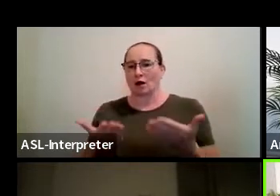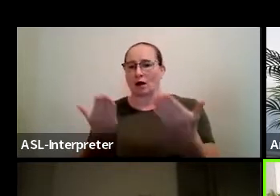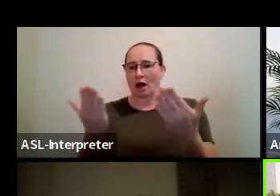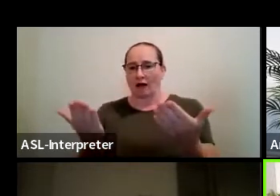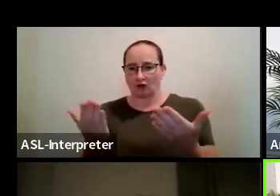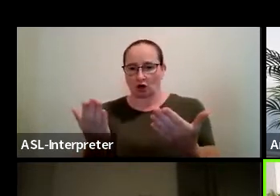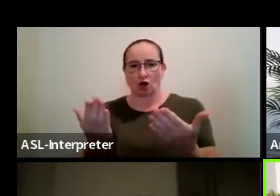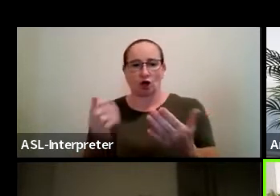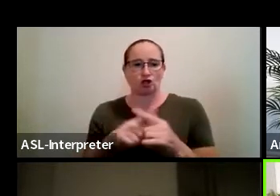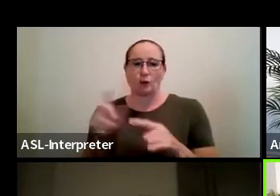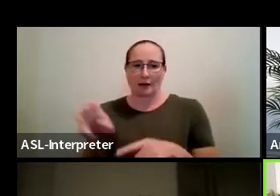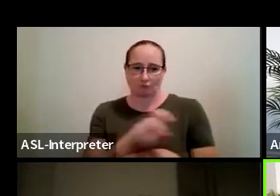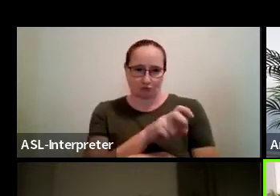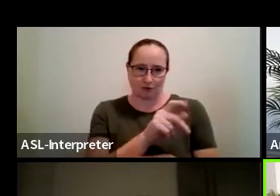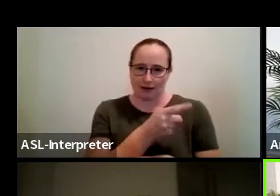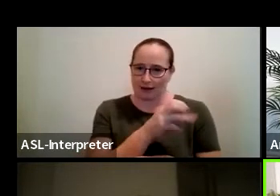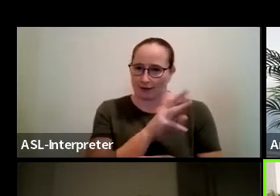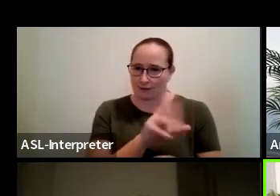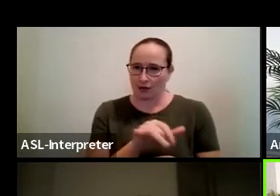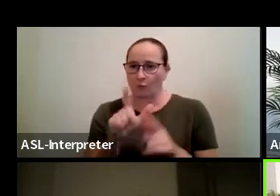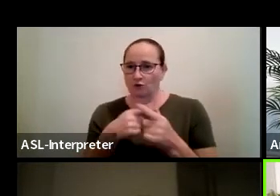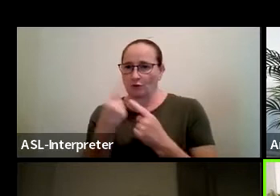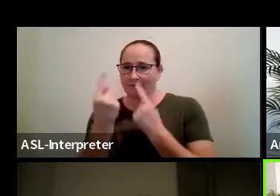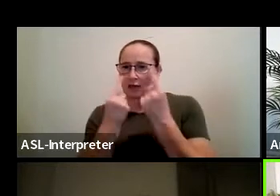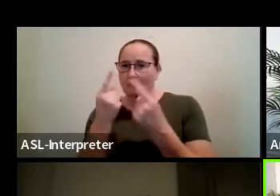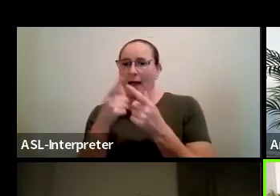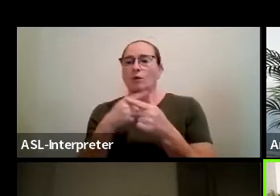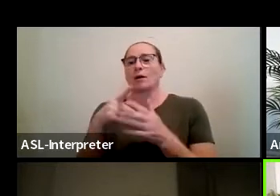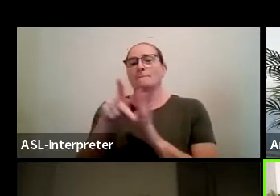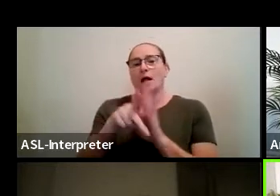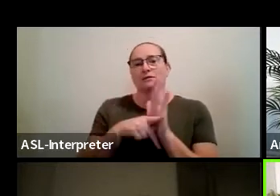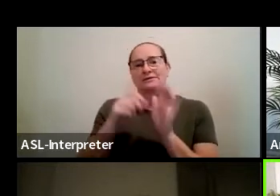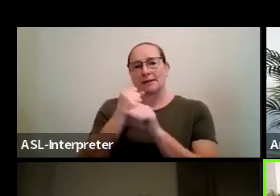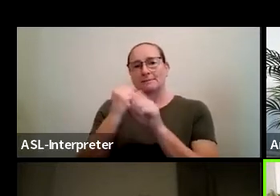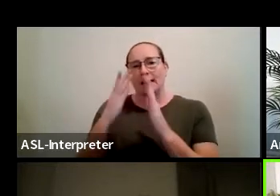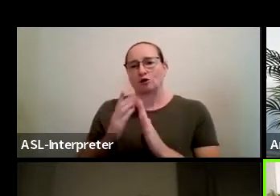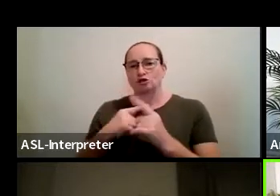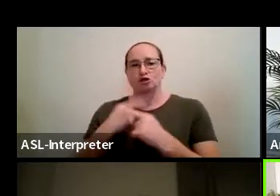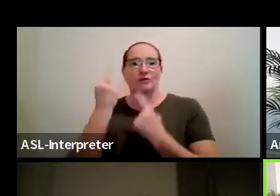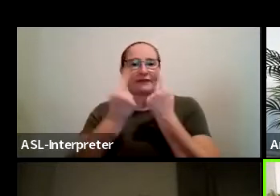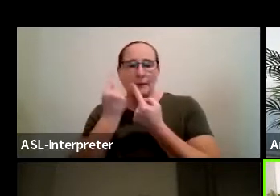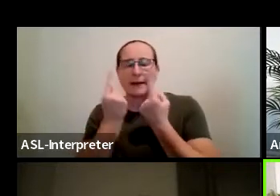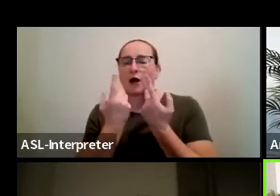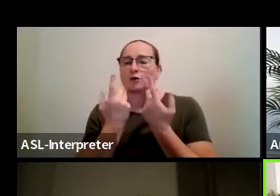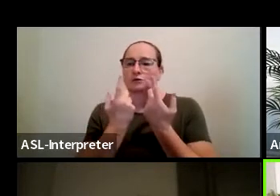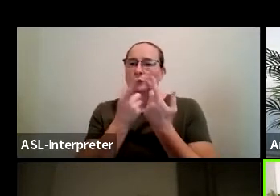to Amy is that when we think about policymakers, we think about